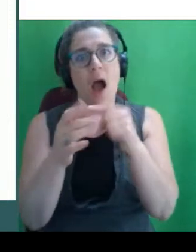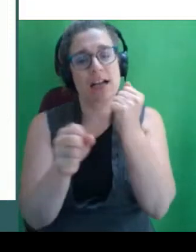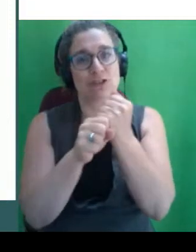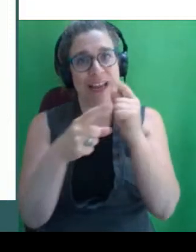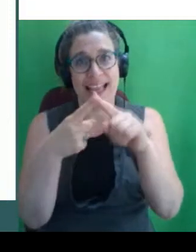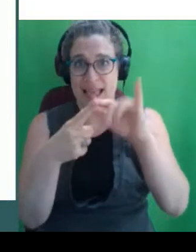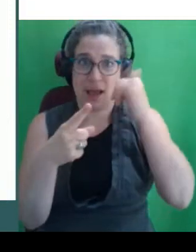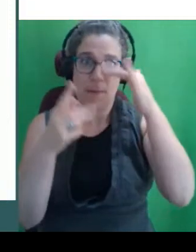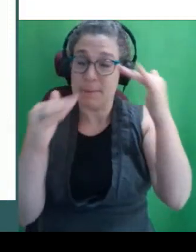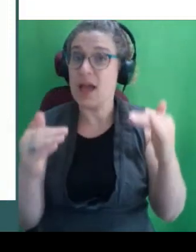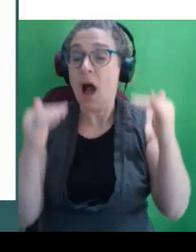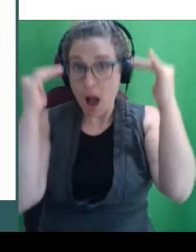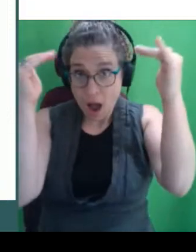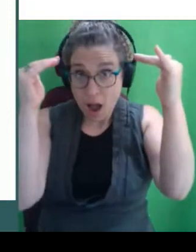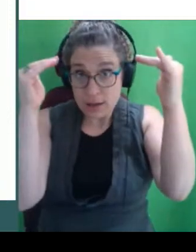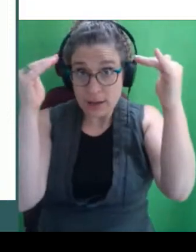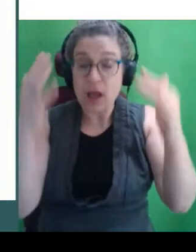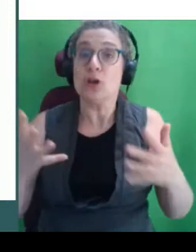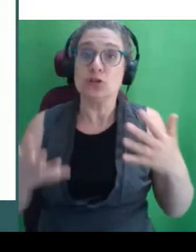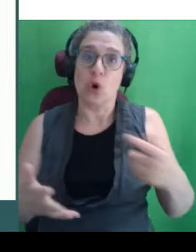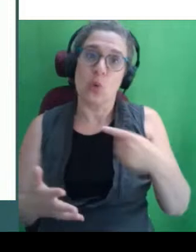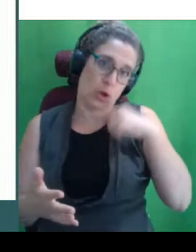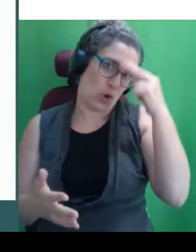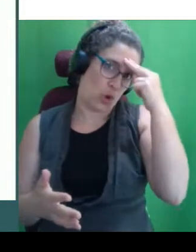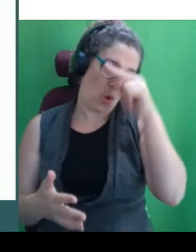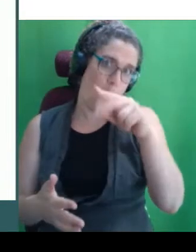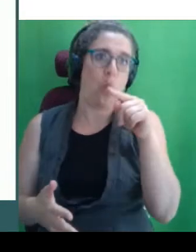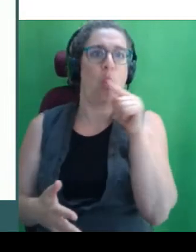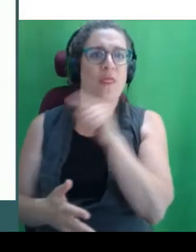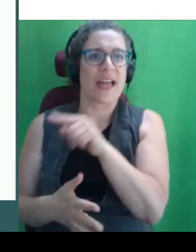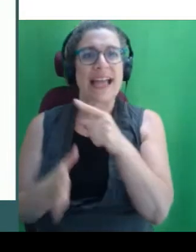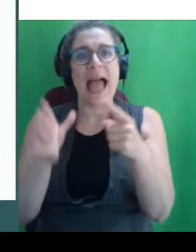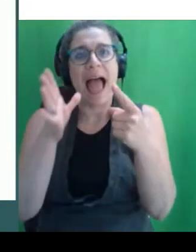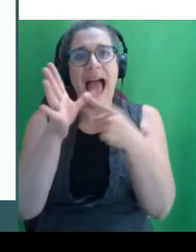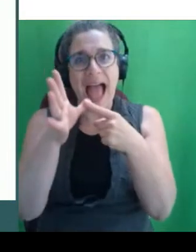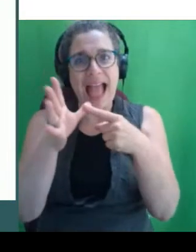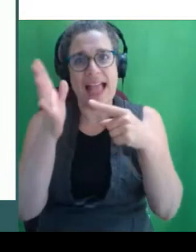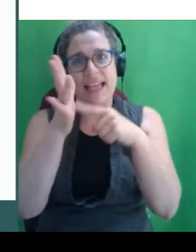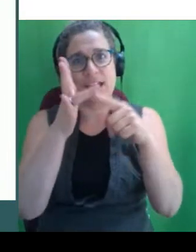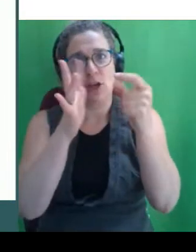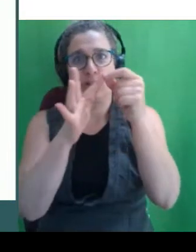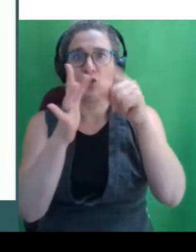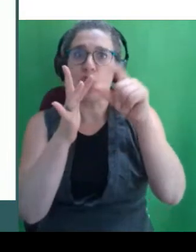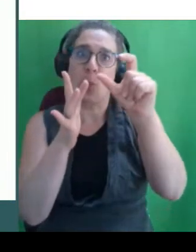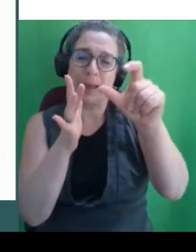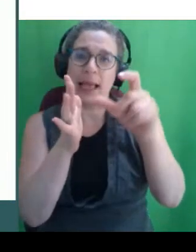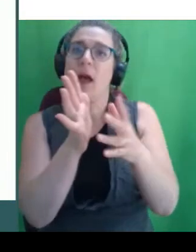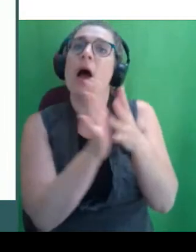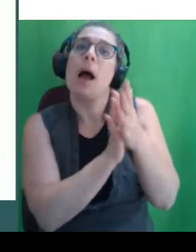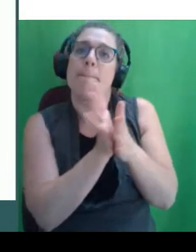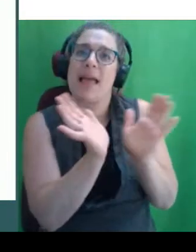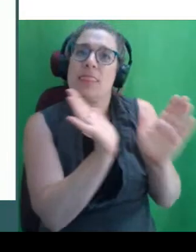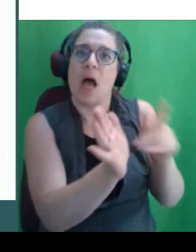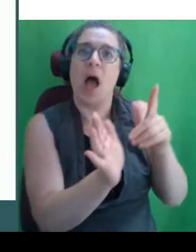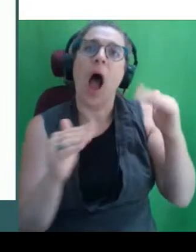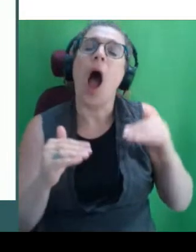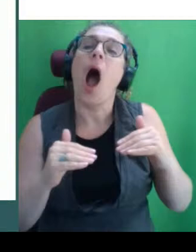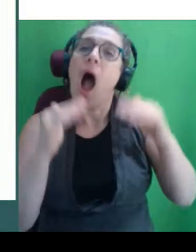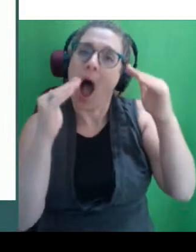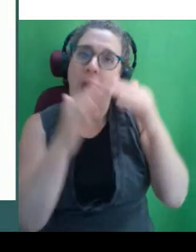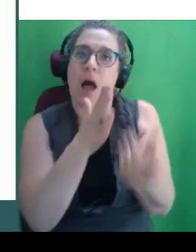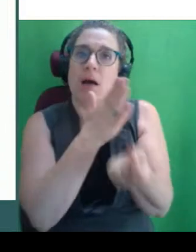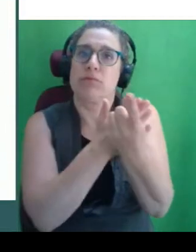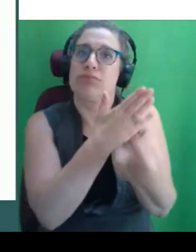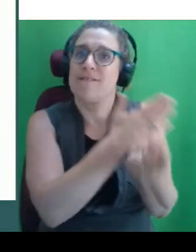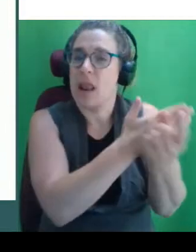so we call that atopic individuals. So they have a higher prevalence and chances